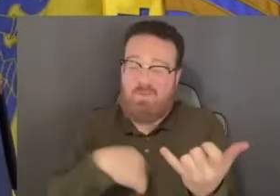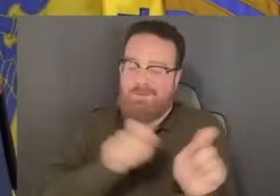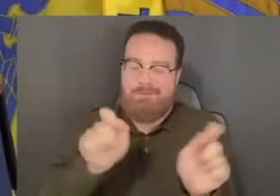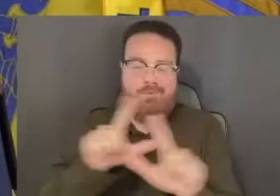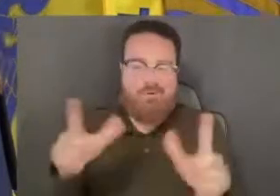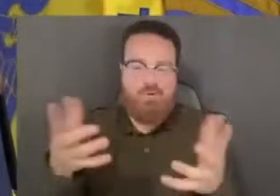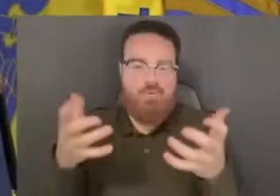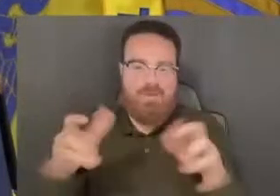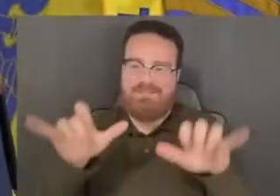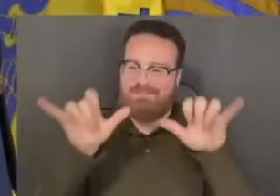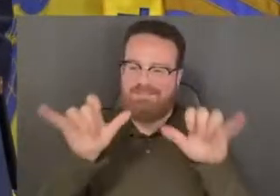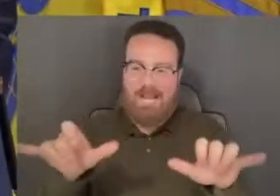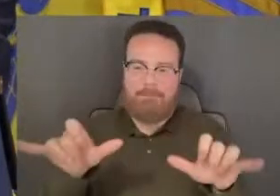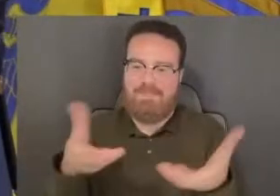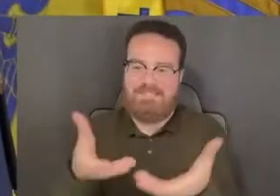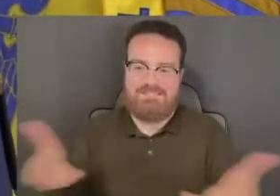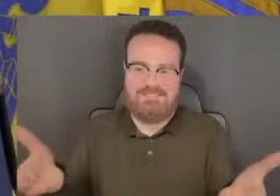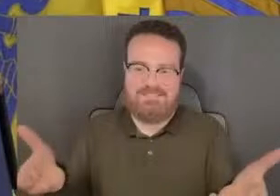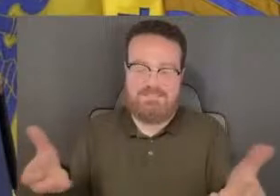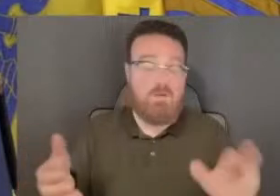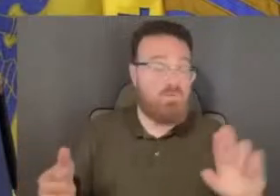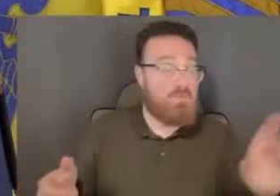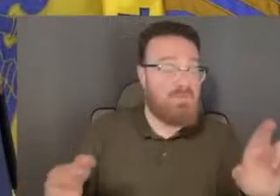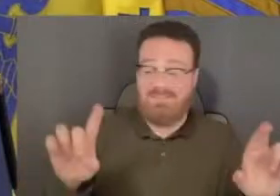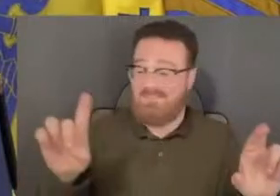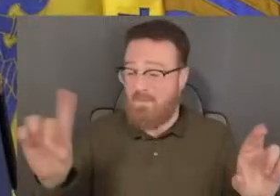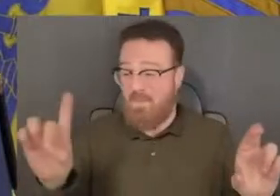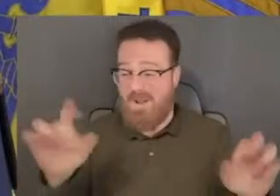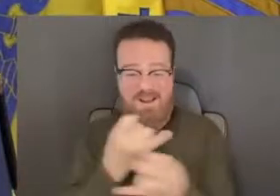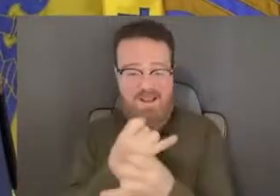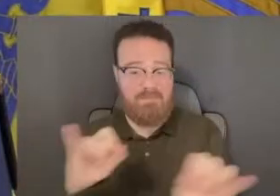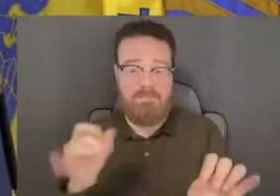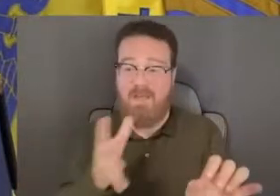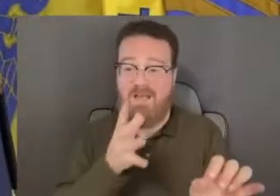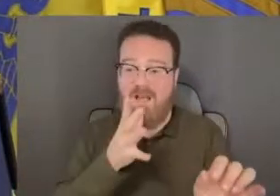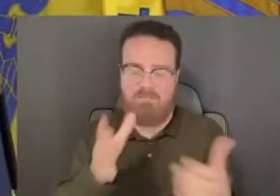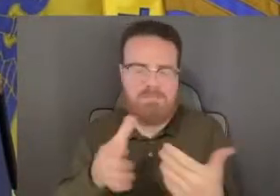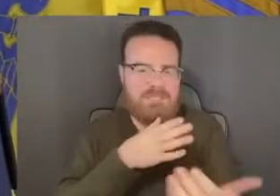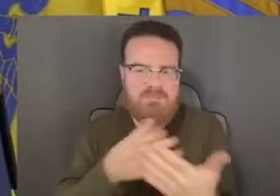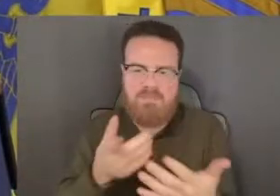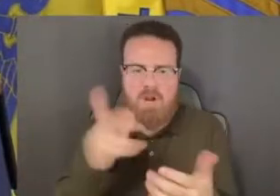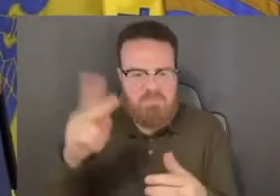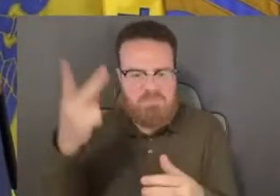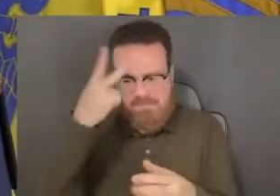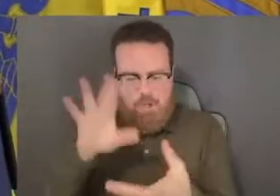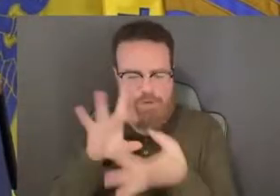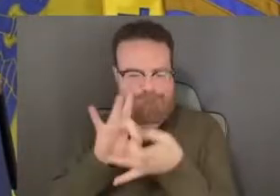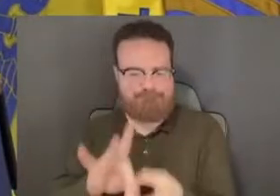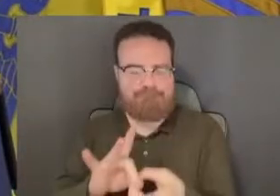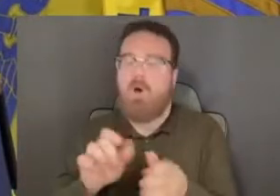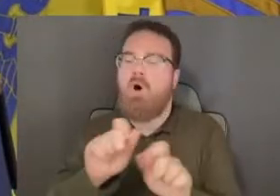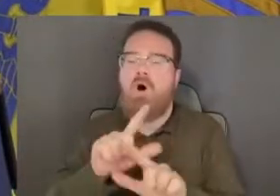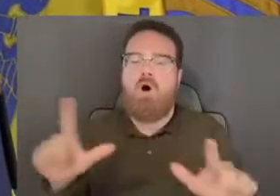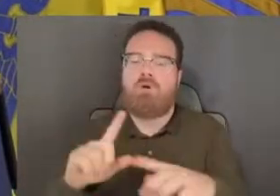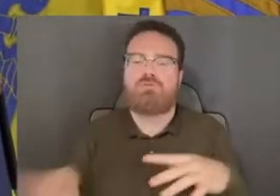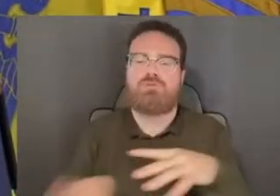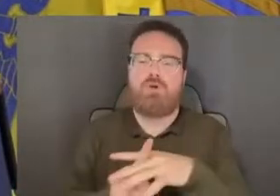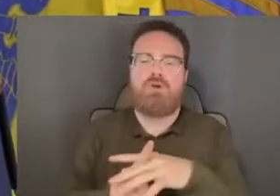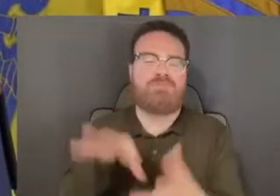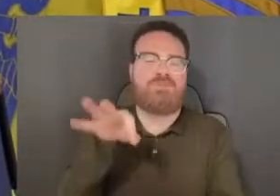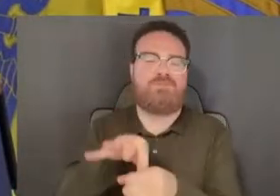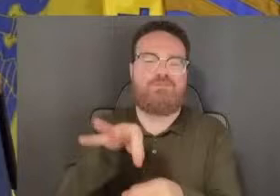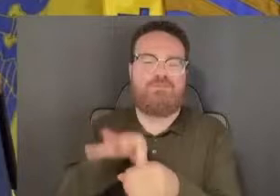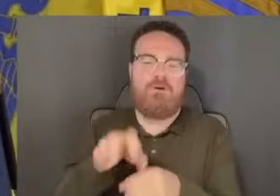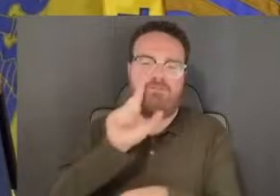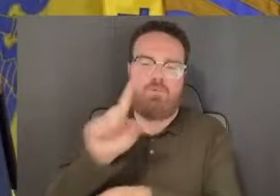Republican, Democrat, and independent moms showed up in high numbers to vote for President Trump on this very